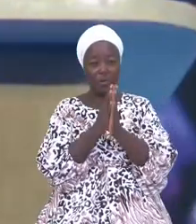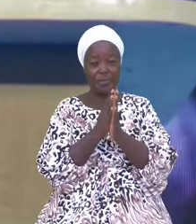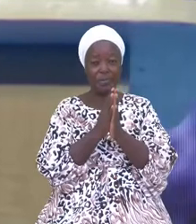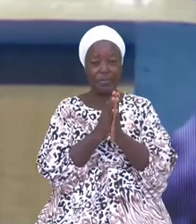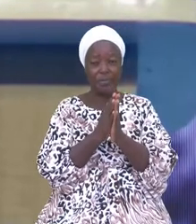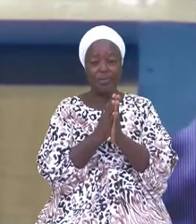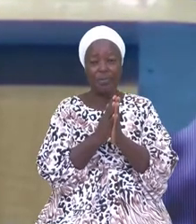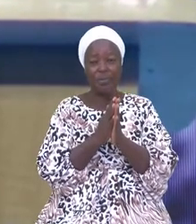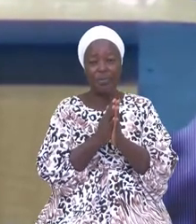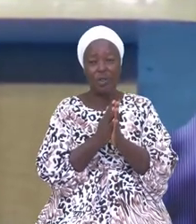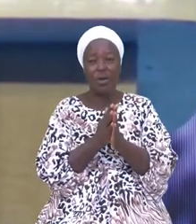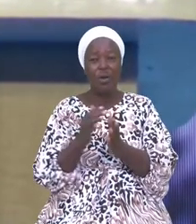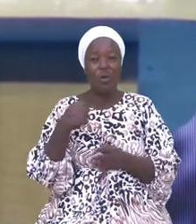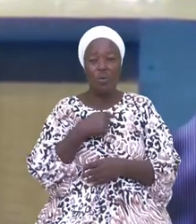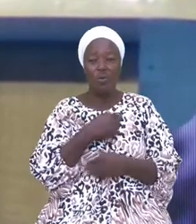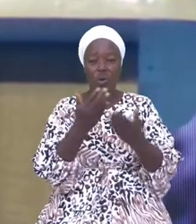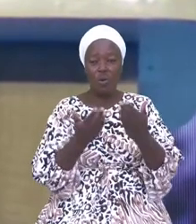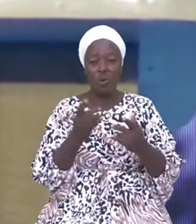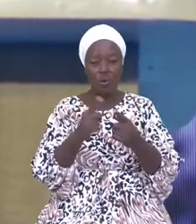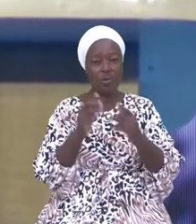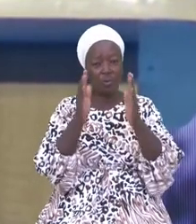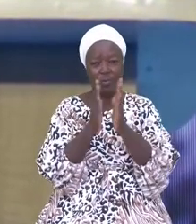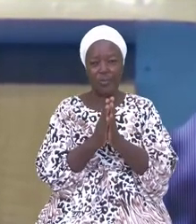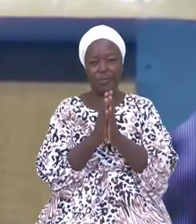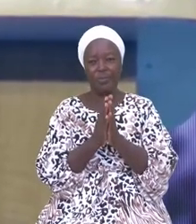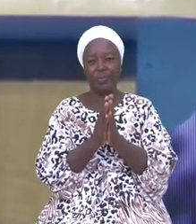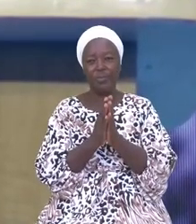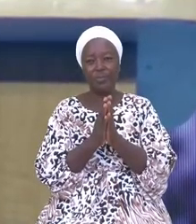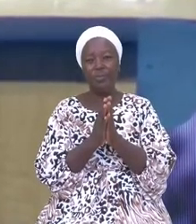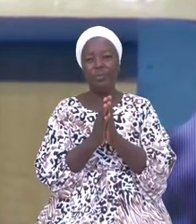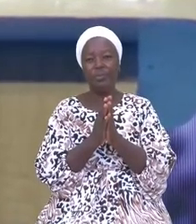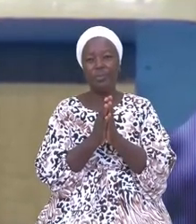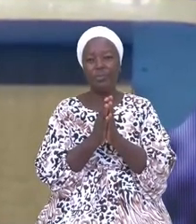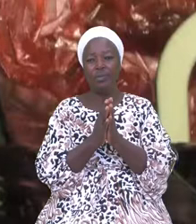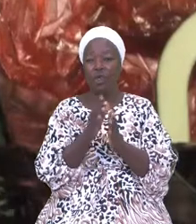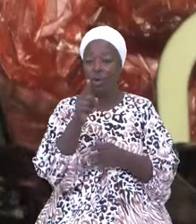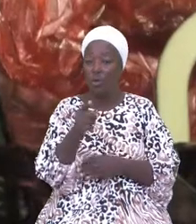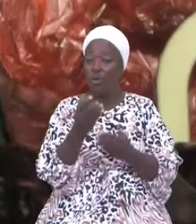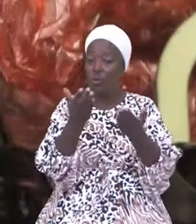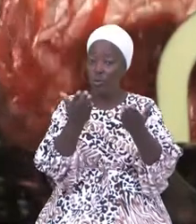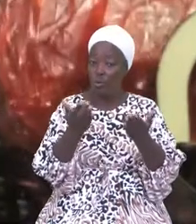closed. Heads bowed and eyes closed. You want